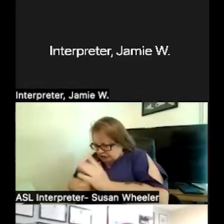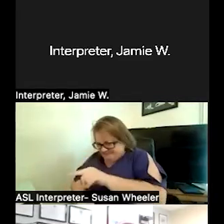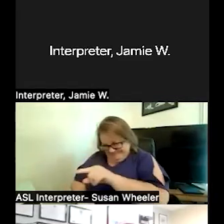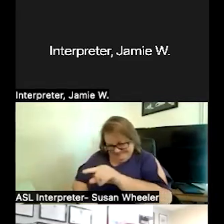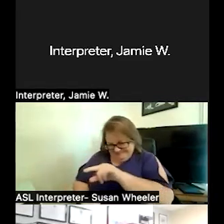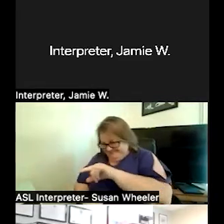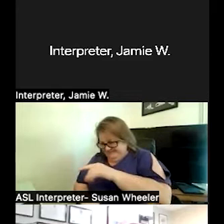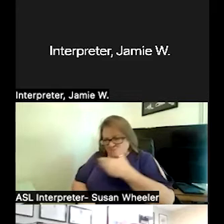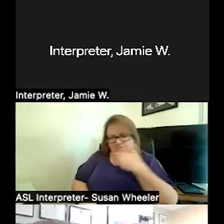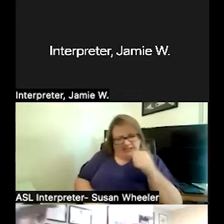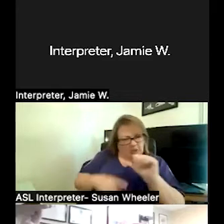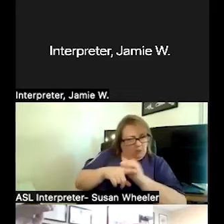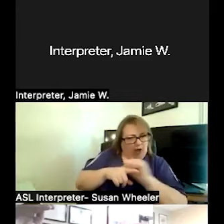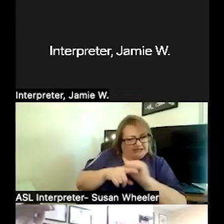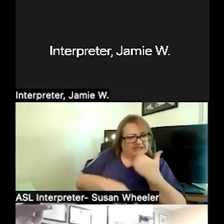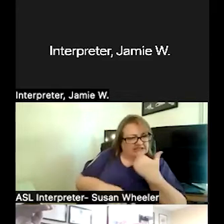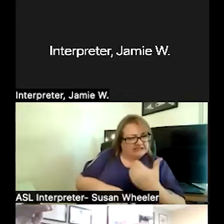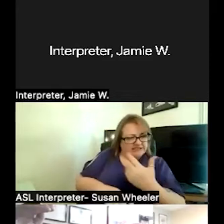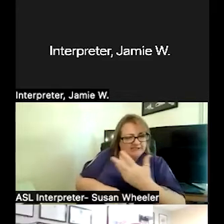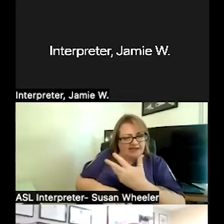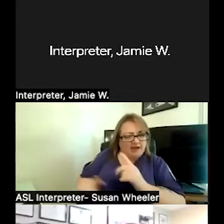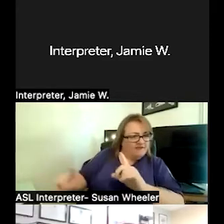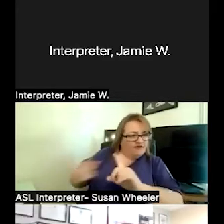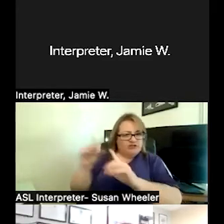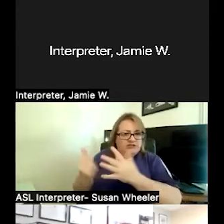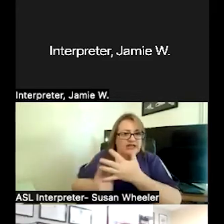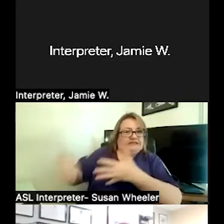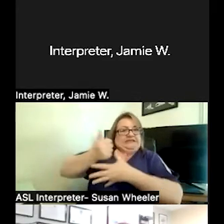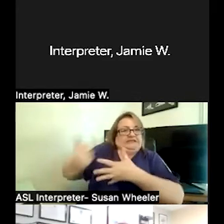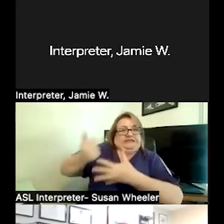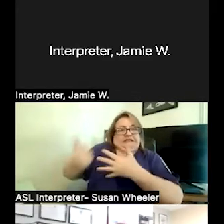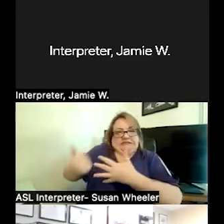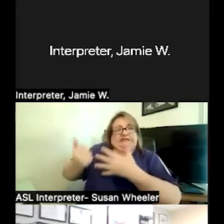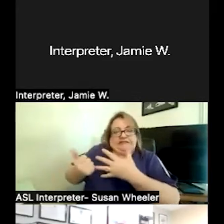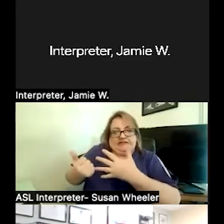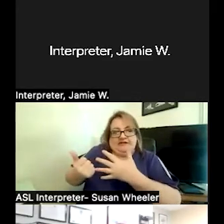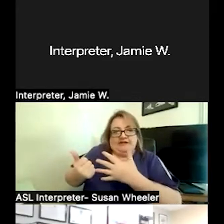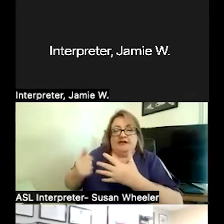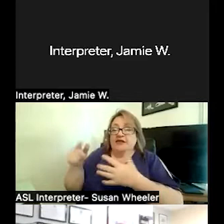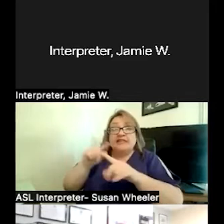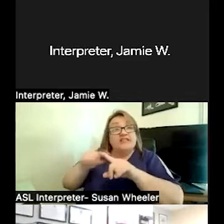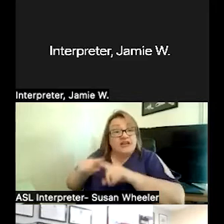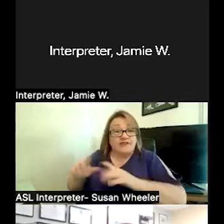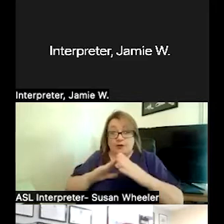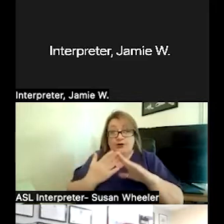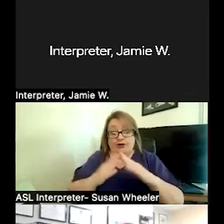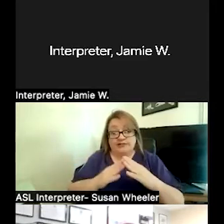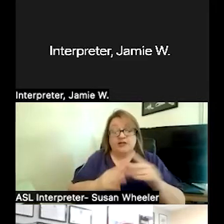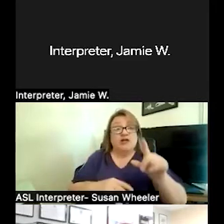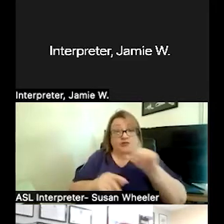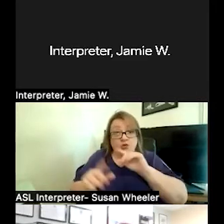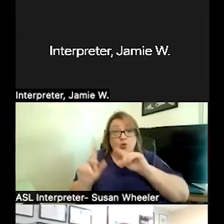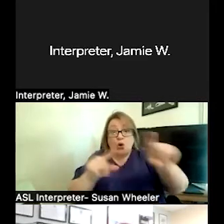best practice being first listed, and then in each of the different communities. So when you go to the